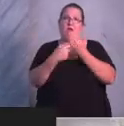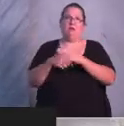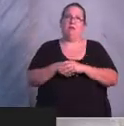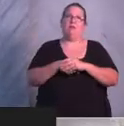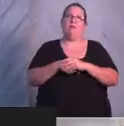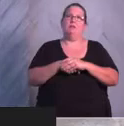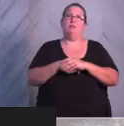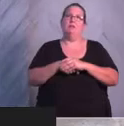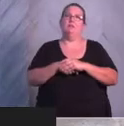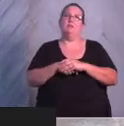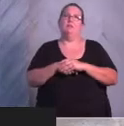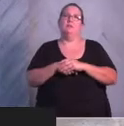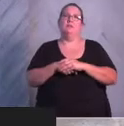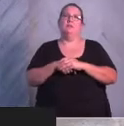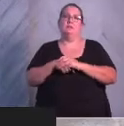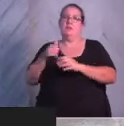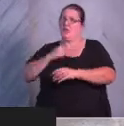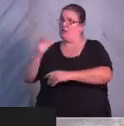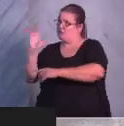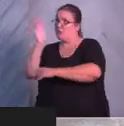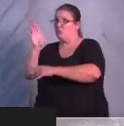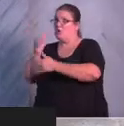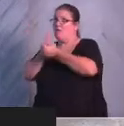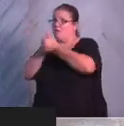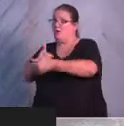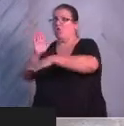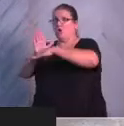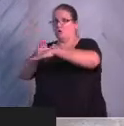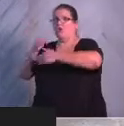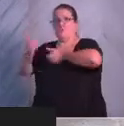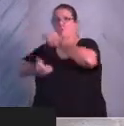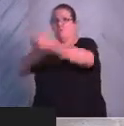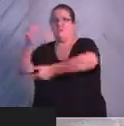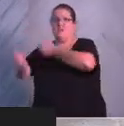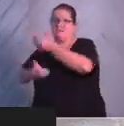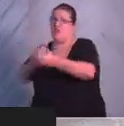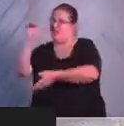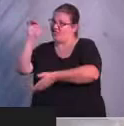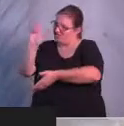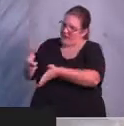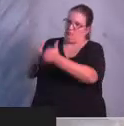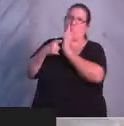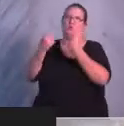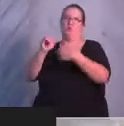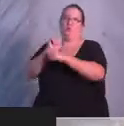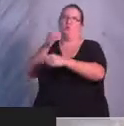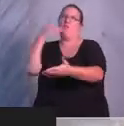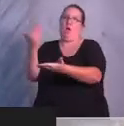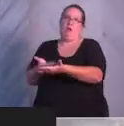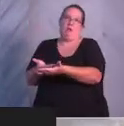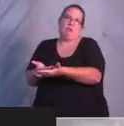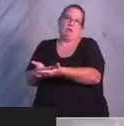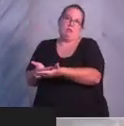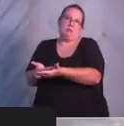earlier, Canada's Conservatives will follow the consultation process, and that's what it's going to take in order to do the job really well. We